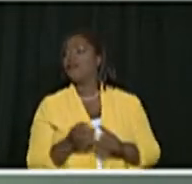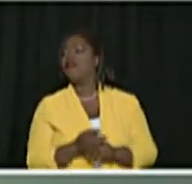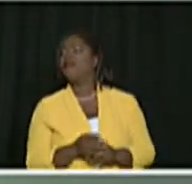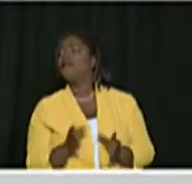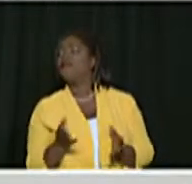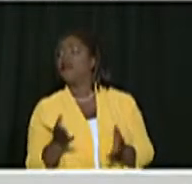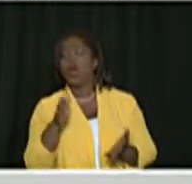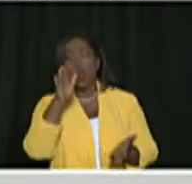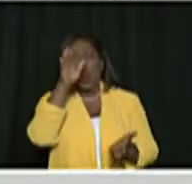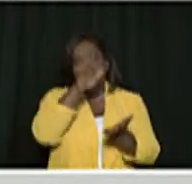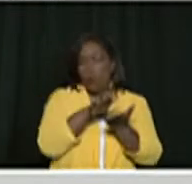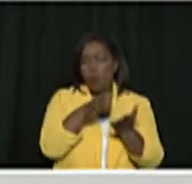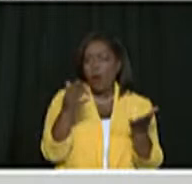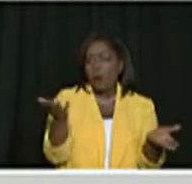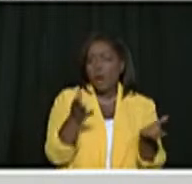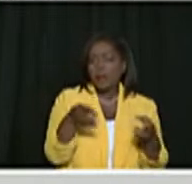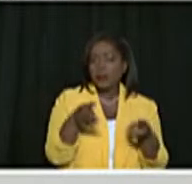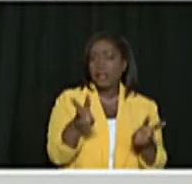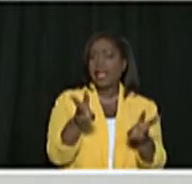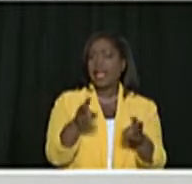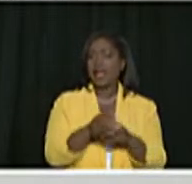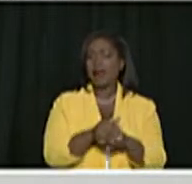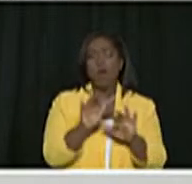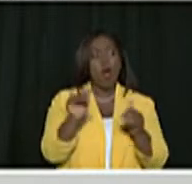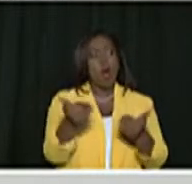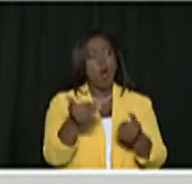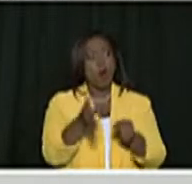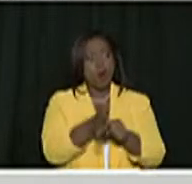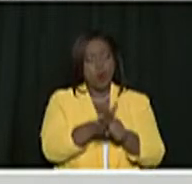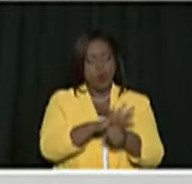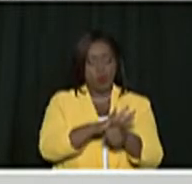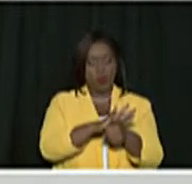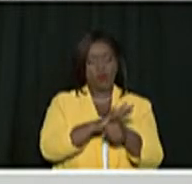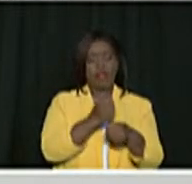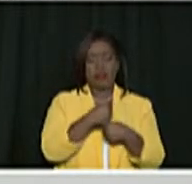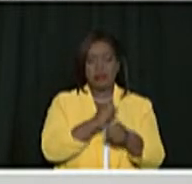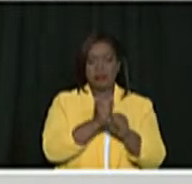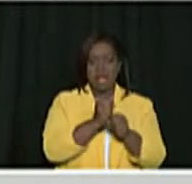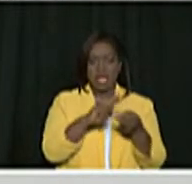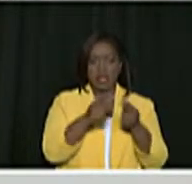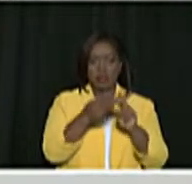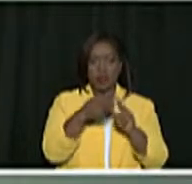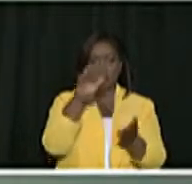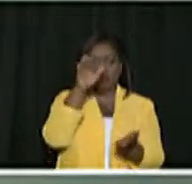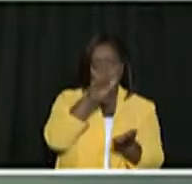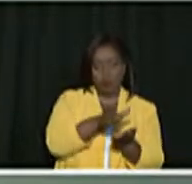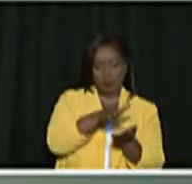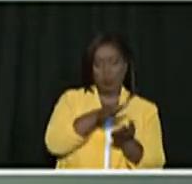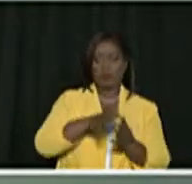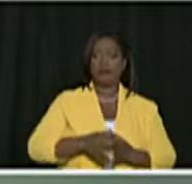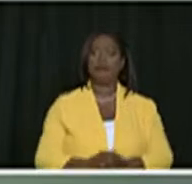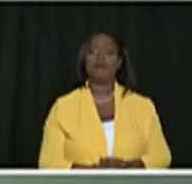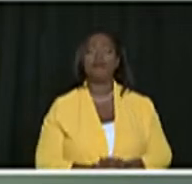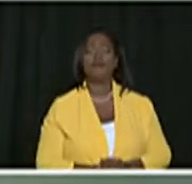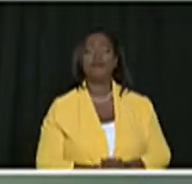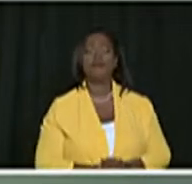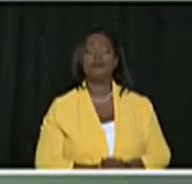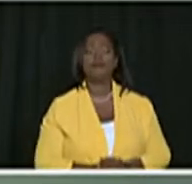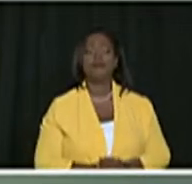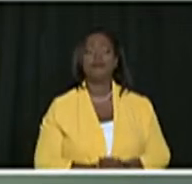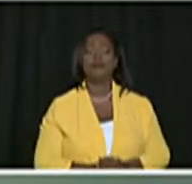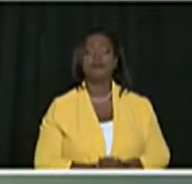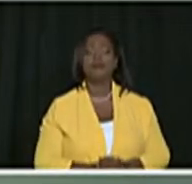In what ways would the COVID-19 have impacted the numbers? So, well, we saw